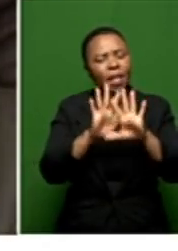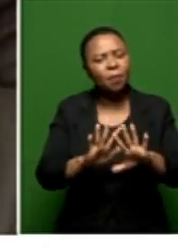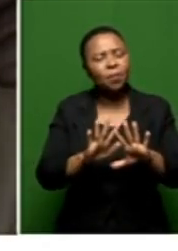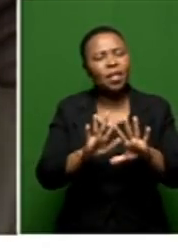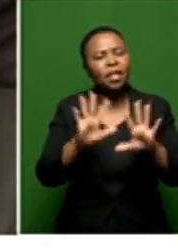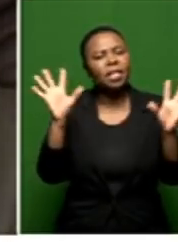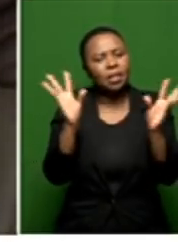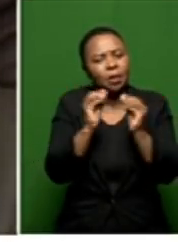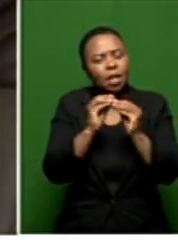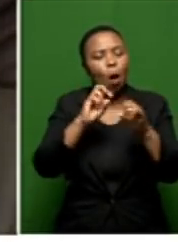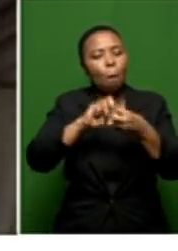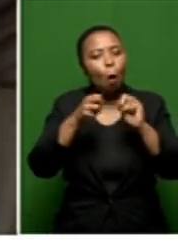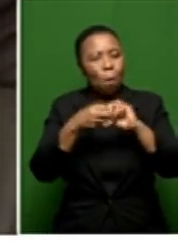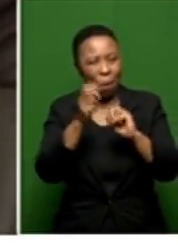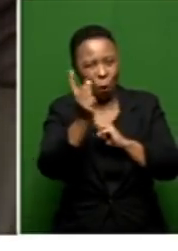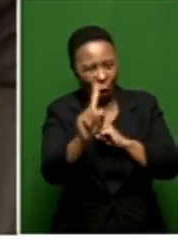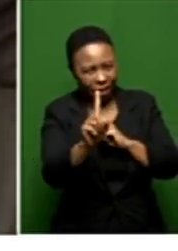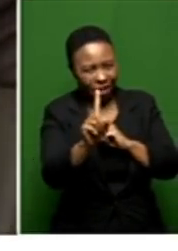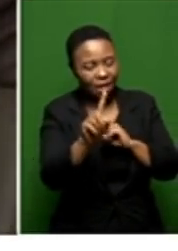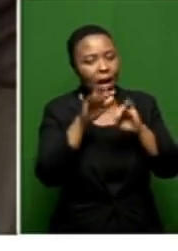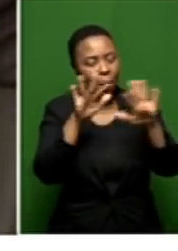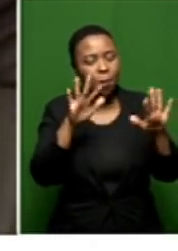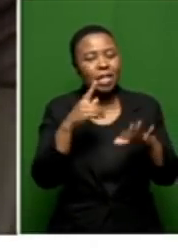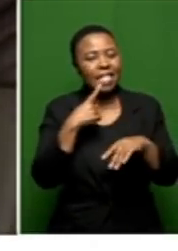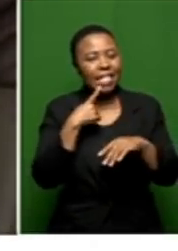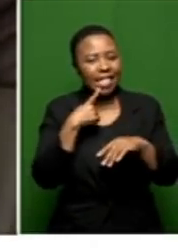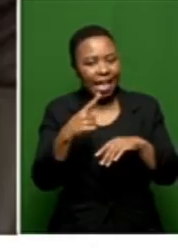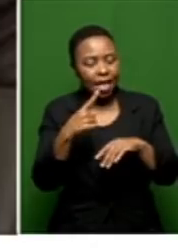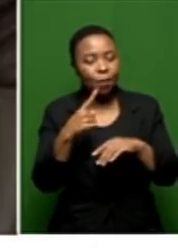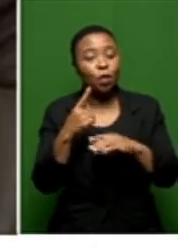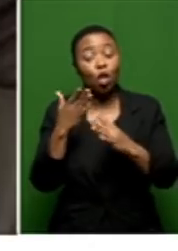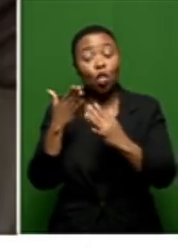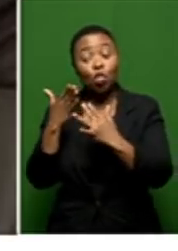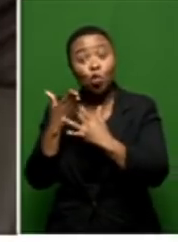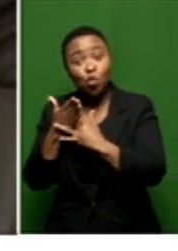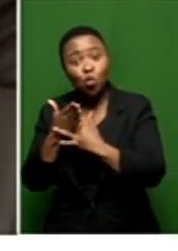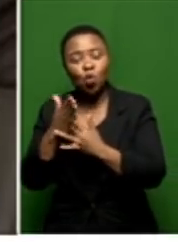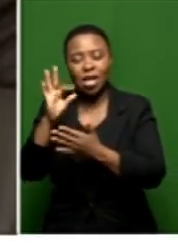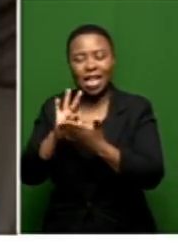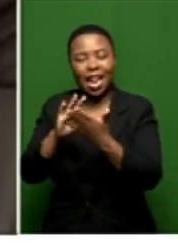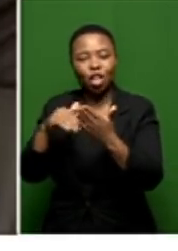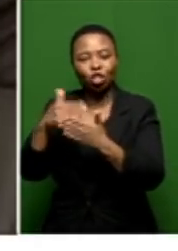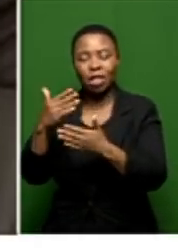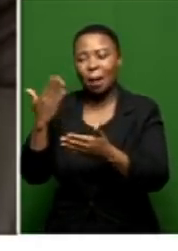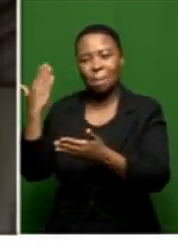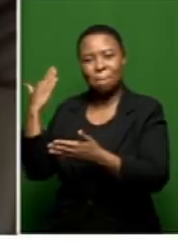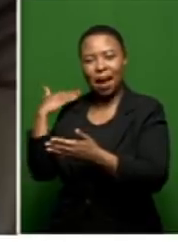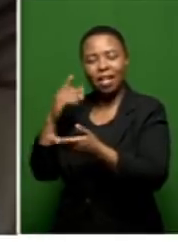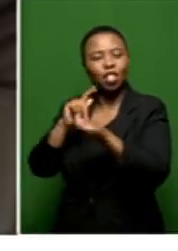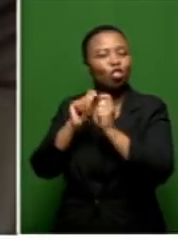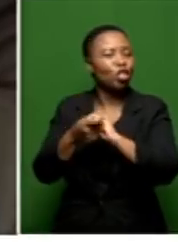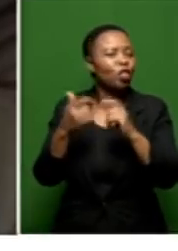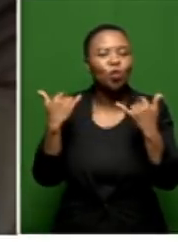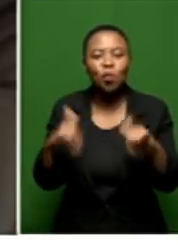that they are saying that through elections they have not seen change in the past, and therefore they